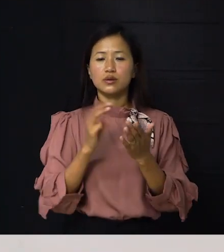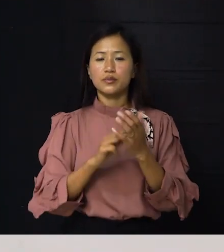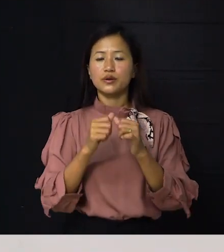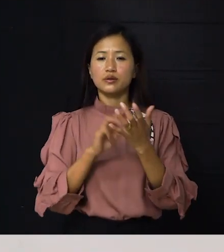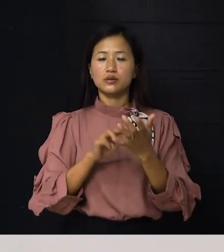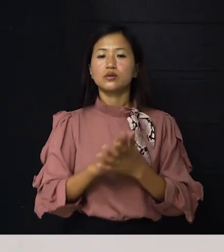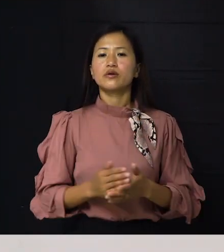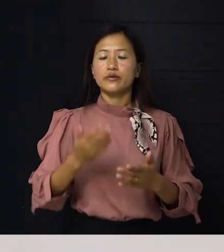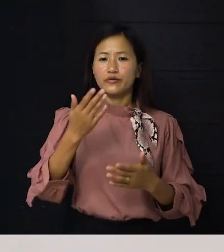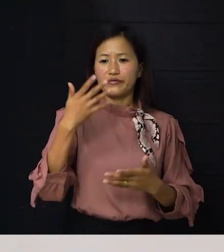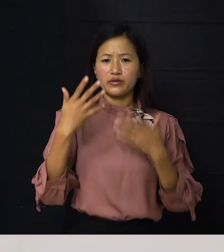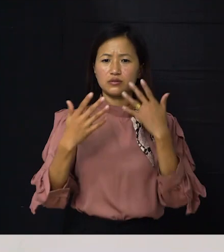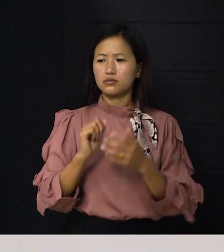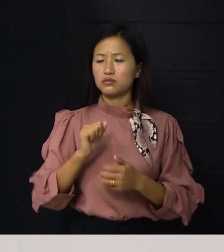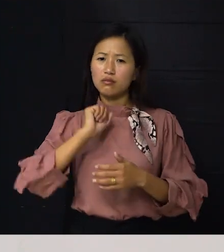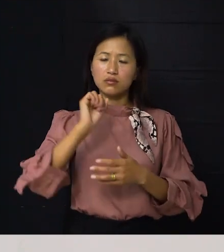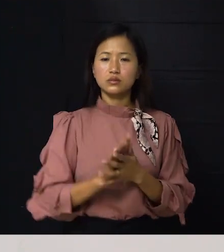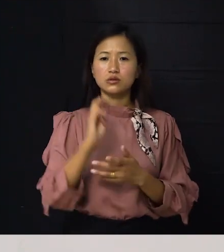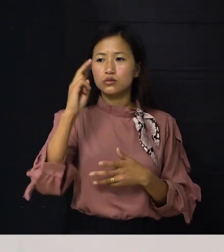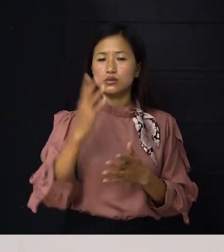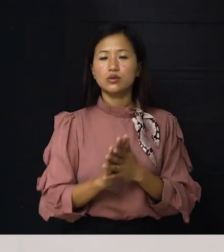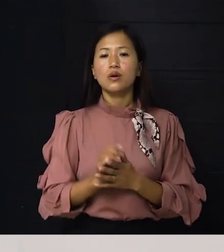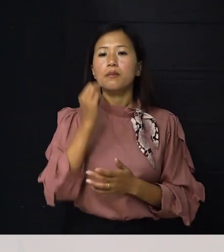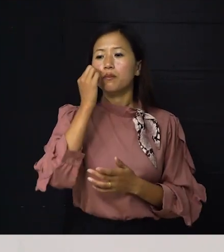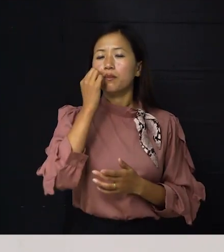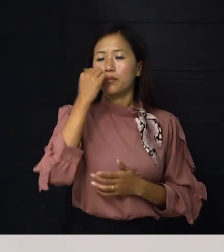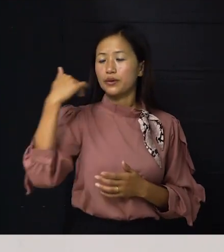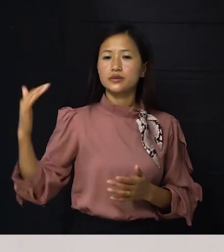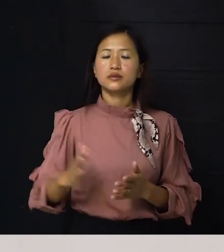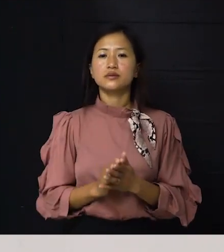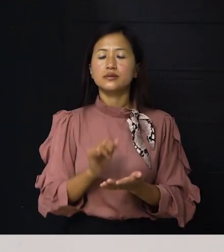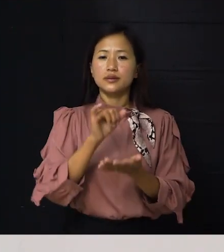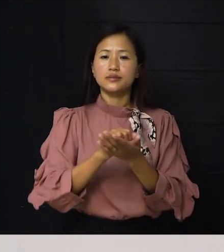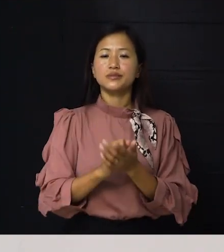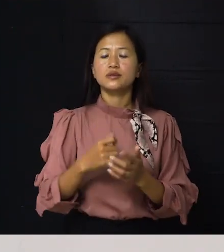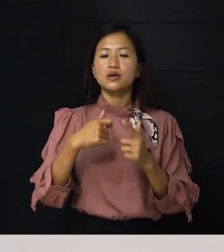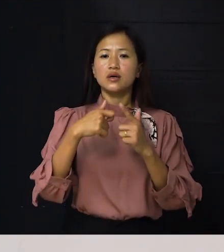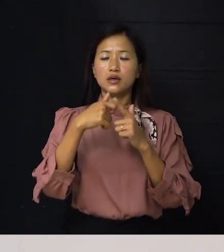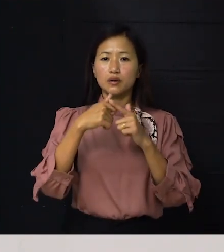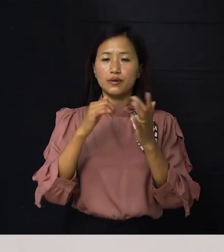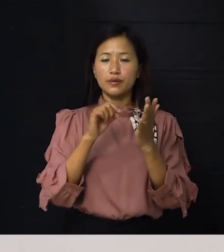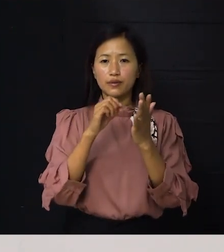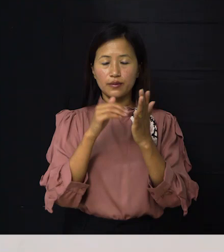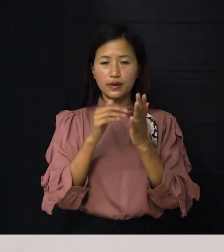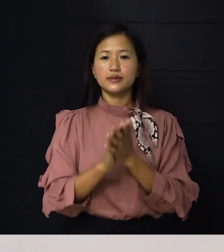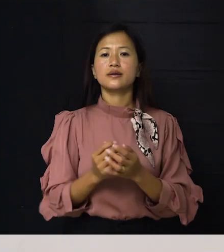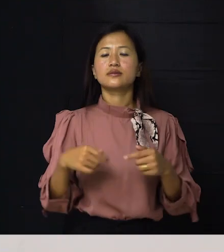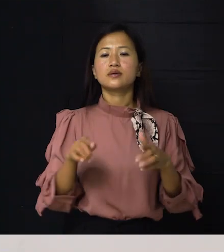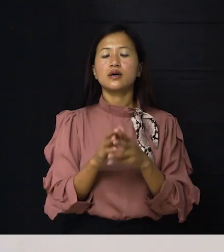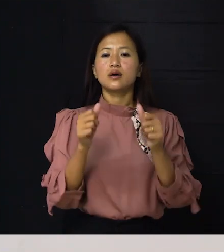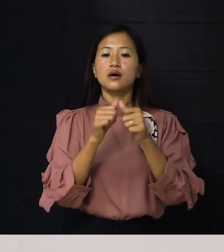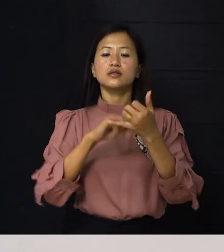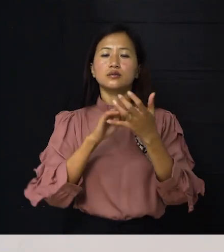had to face his own two brothers, that was Kamran and Askaru. And apart from his own brothers,